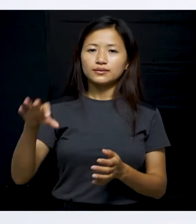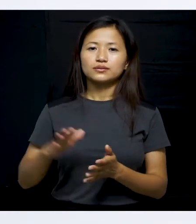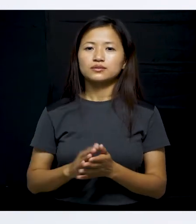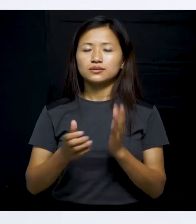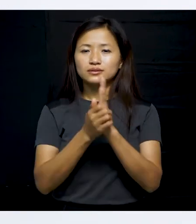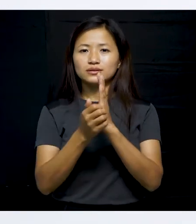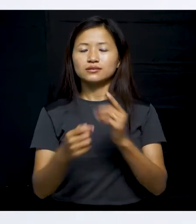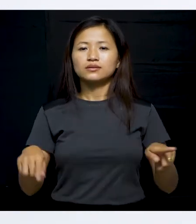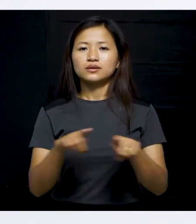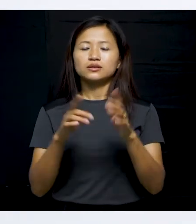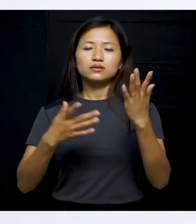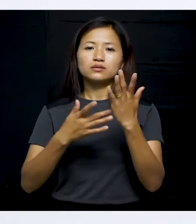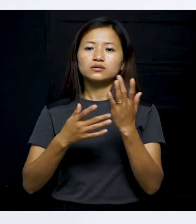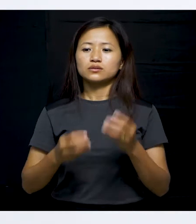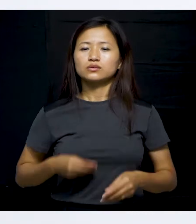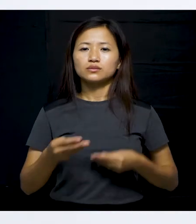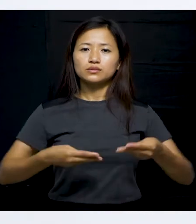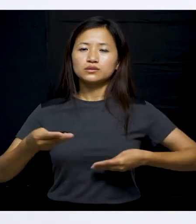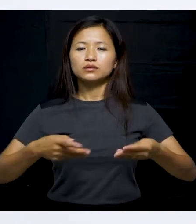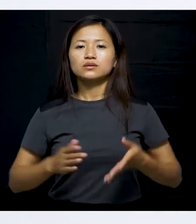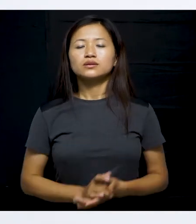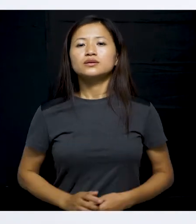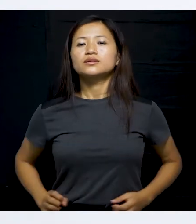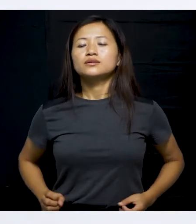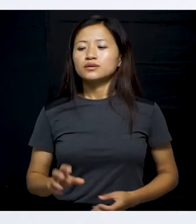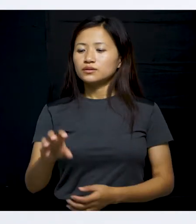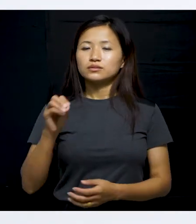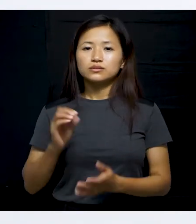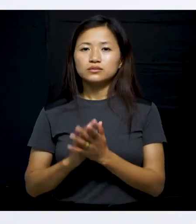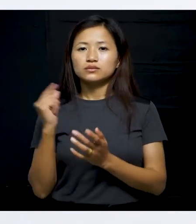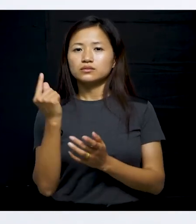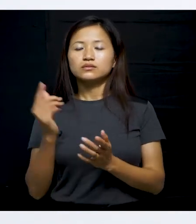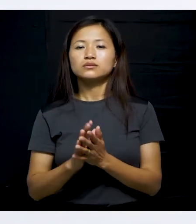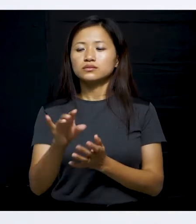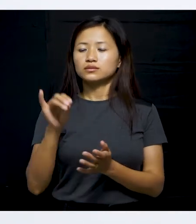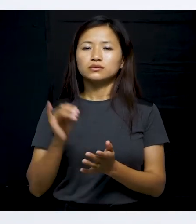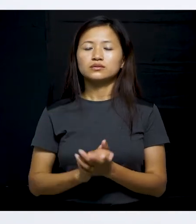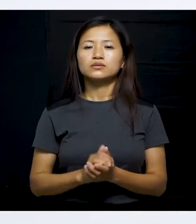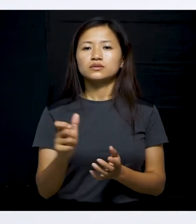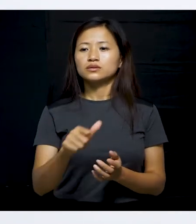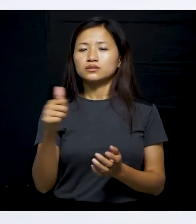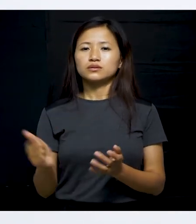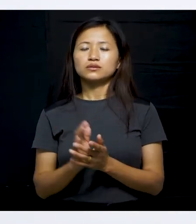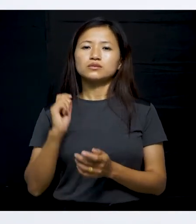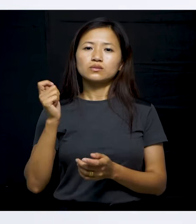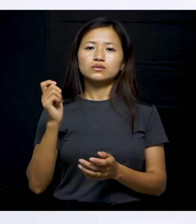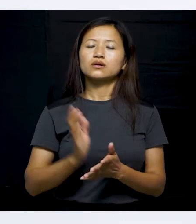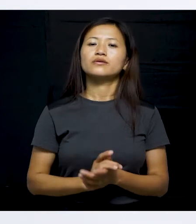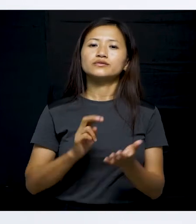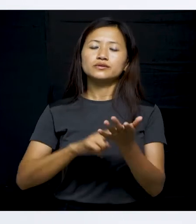skills and techniques, they do a business and then they used to earn that way. So that is another occupation of